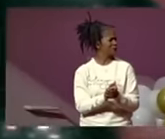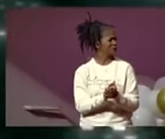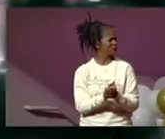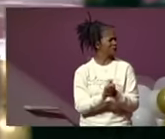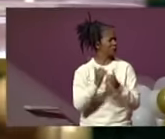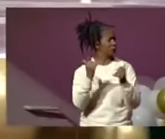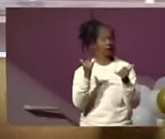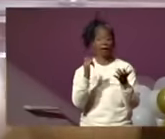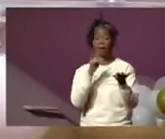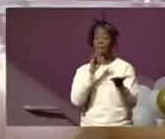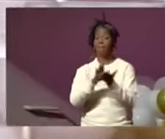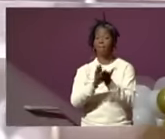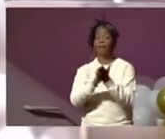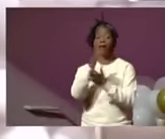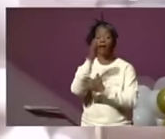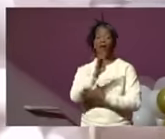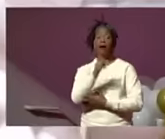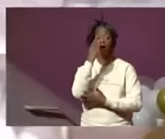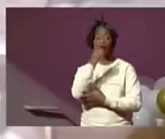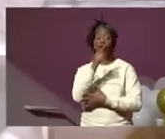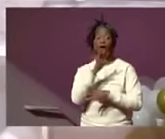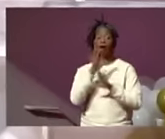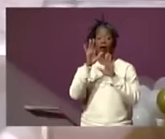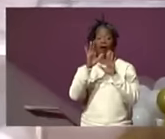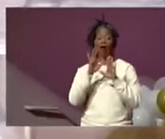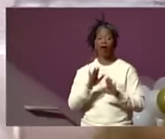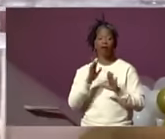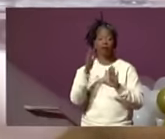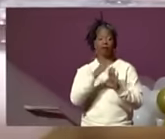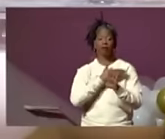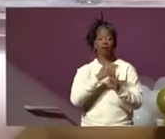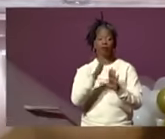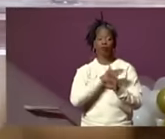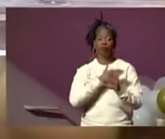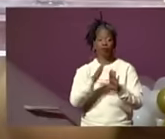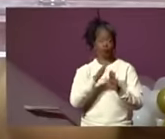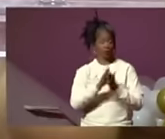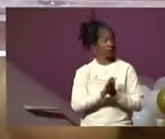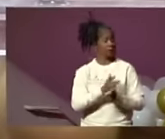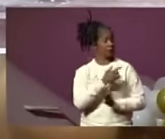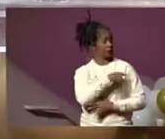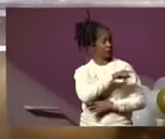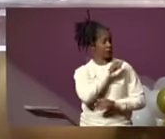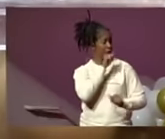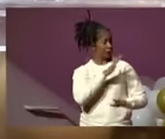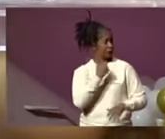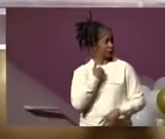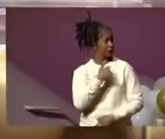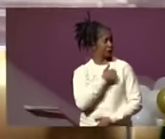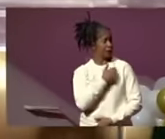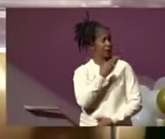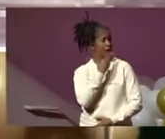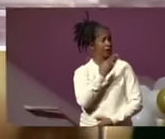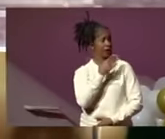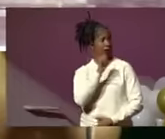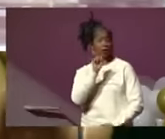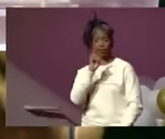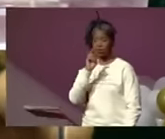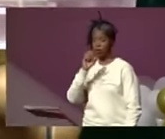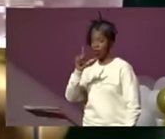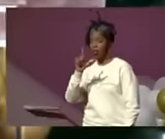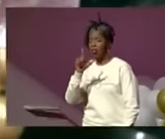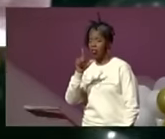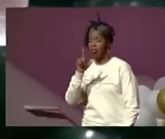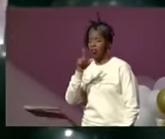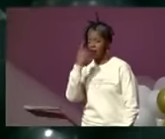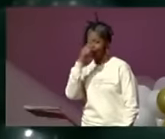While you're at it, praise God again for our amazing music ministry. Y'all blessed us. Thank you, Saul. Thank you. Thank